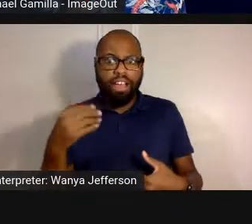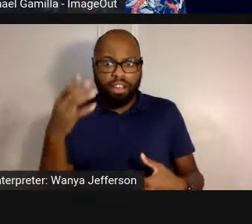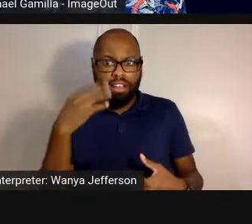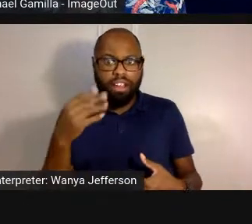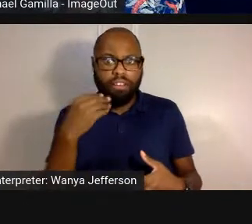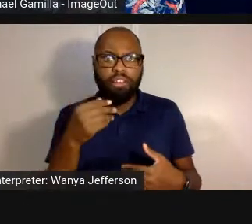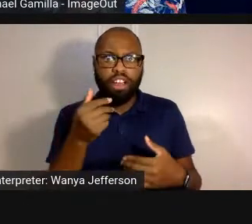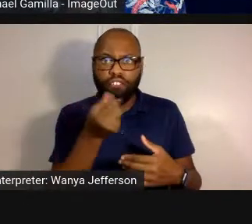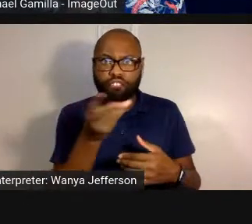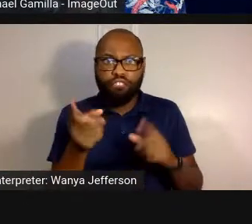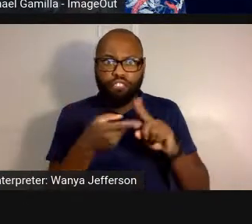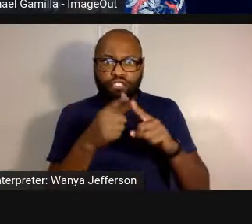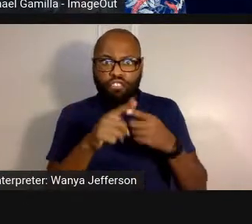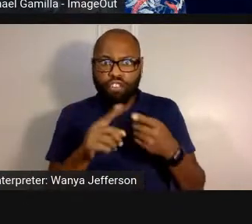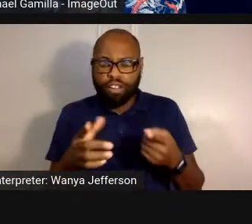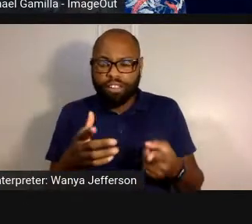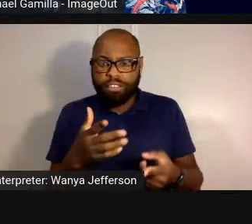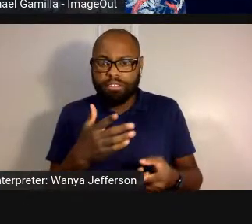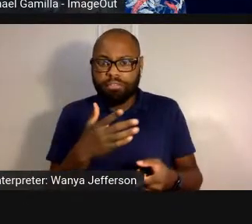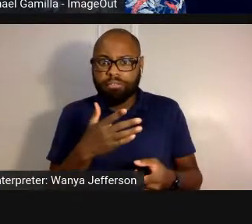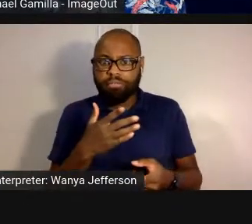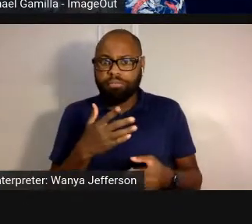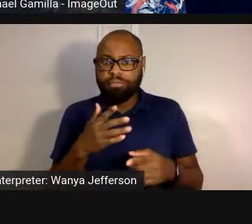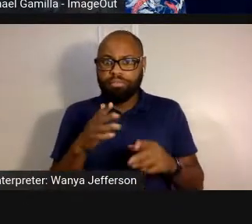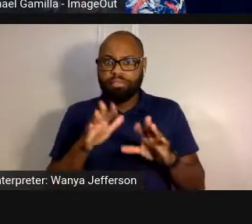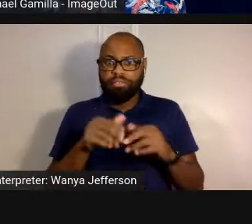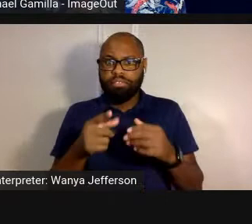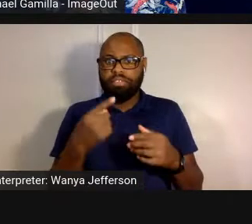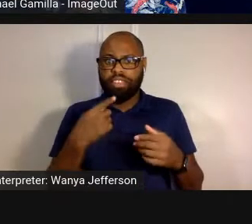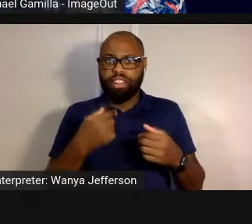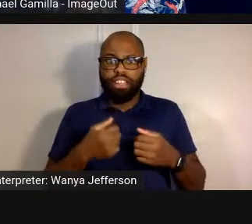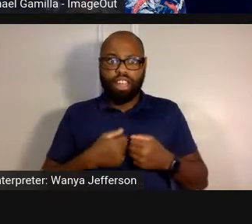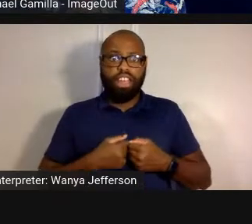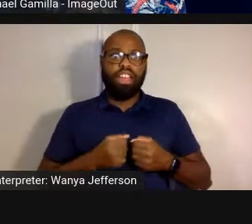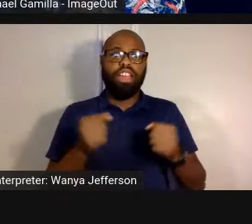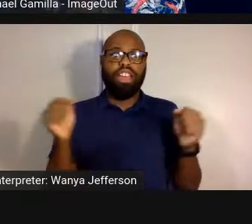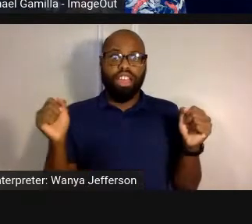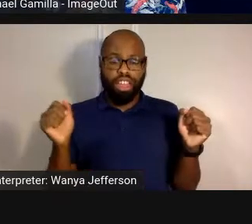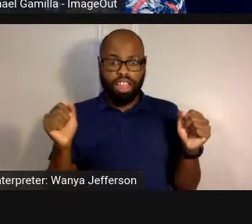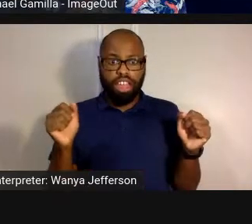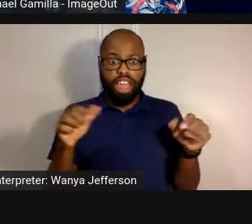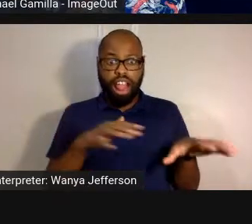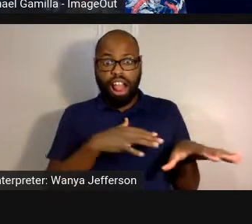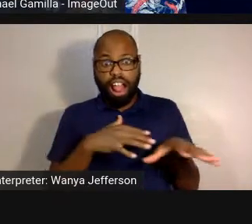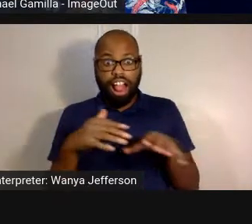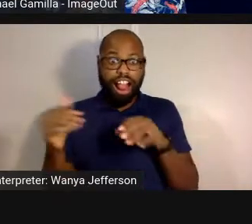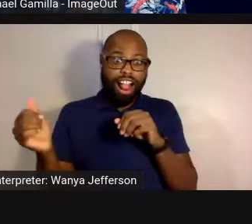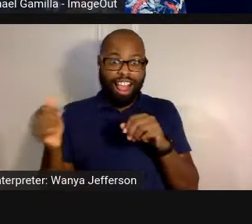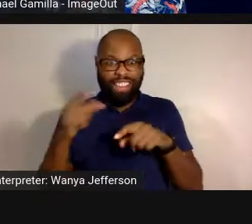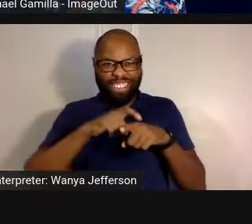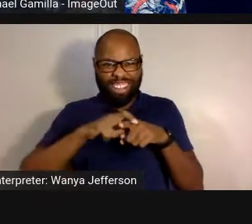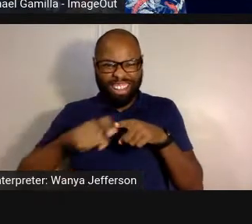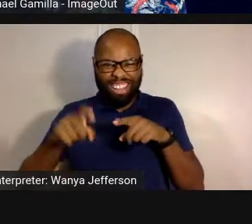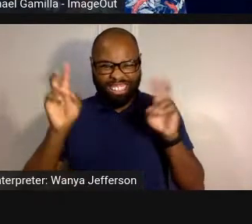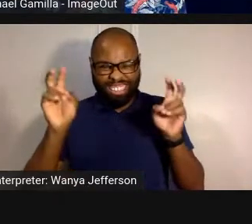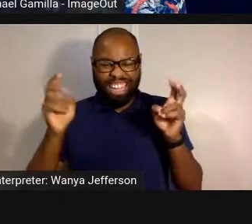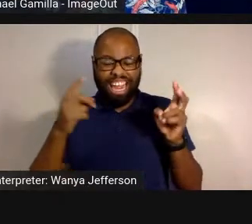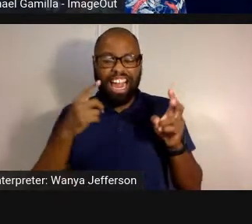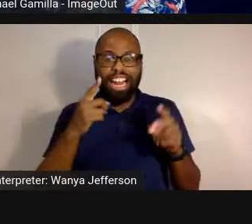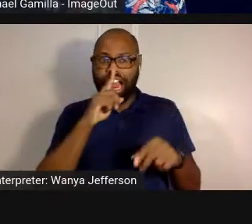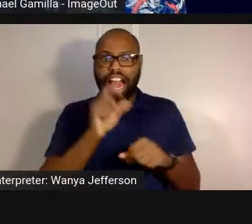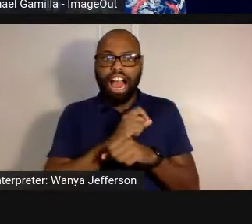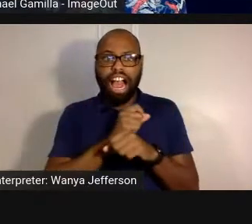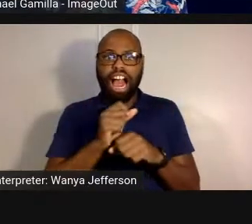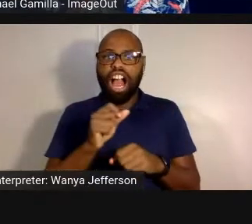of mine that, you know, like how they say, you know, they, that got out of the closet and that really discovered themselves. So for me,